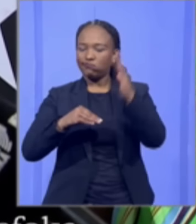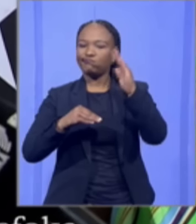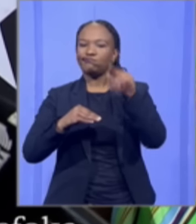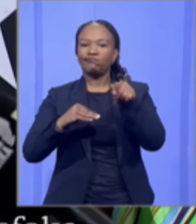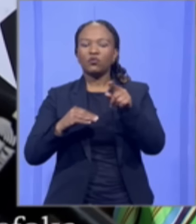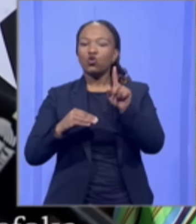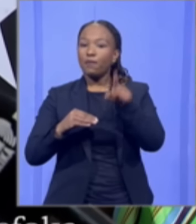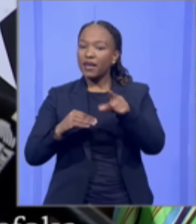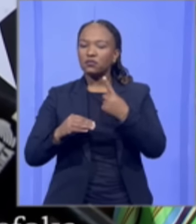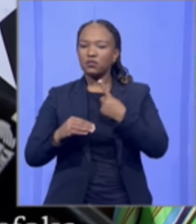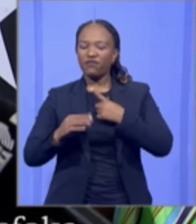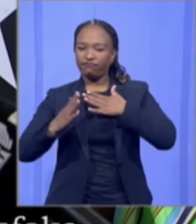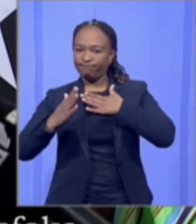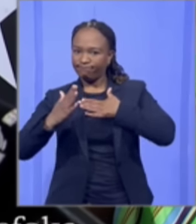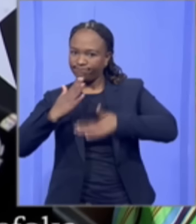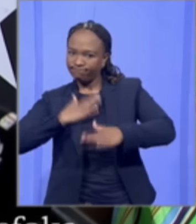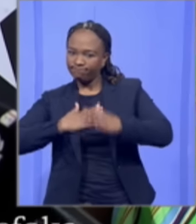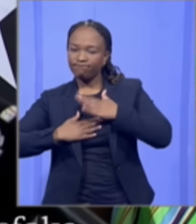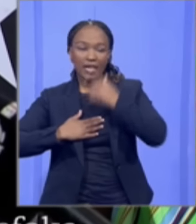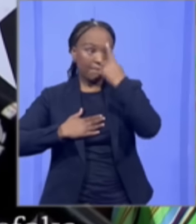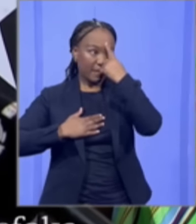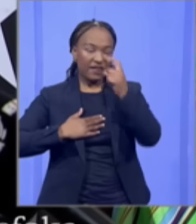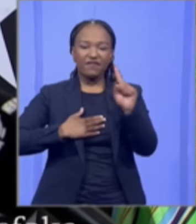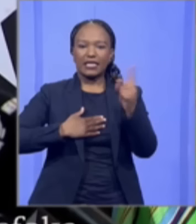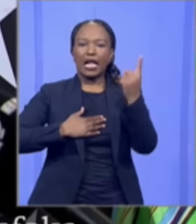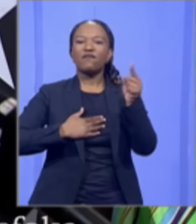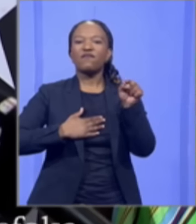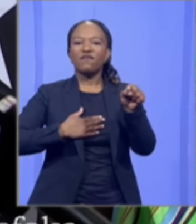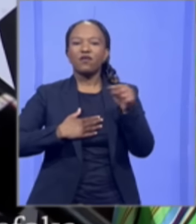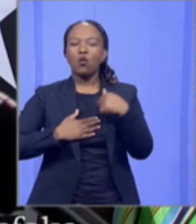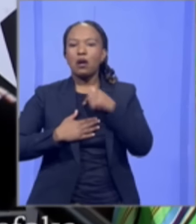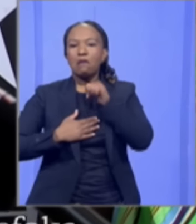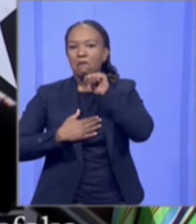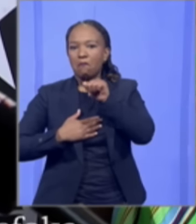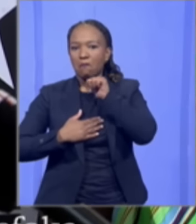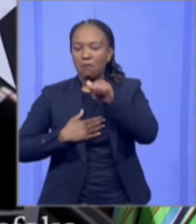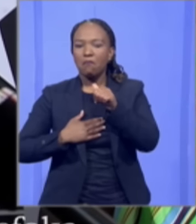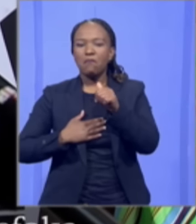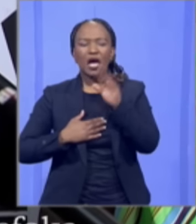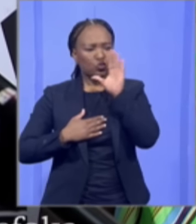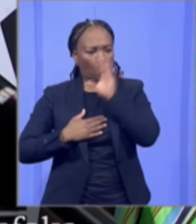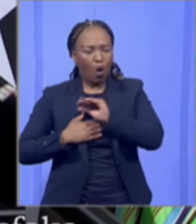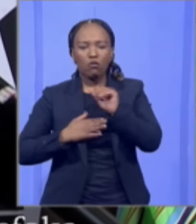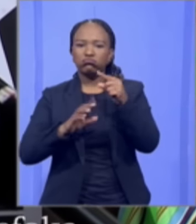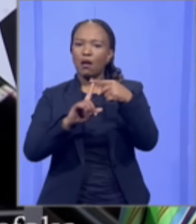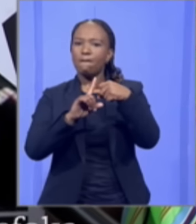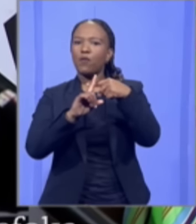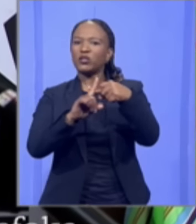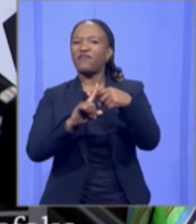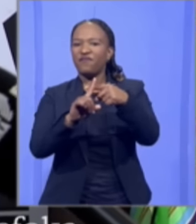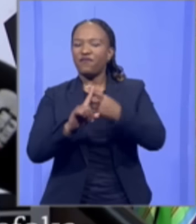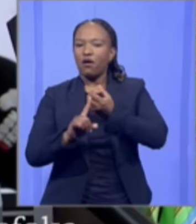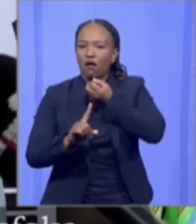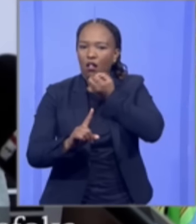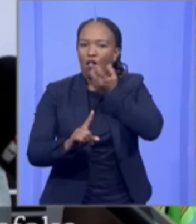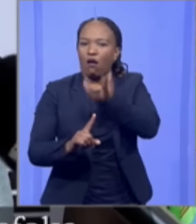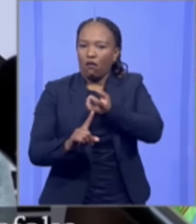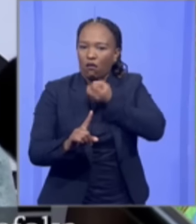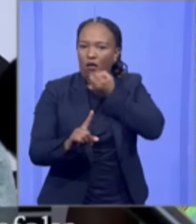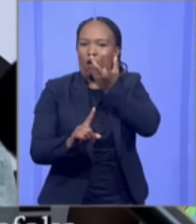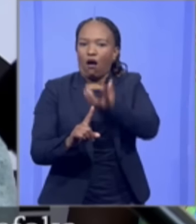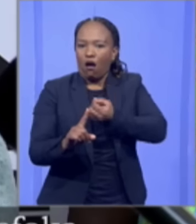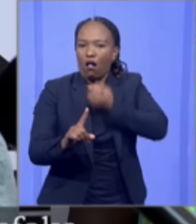believing in yourself, and, you know, manifesting, because I went there because I was manifesting and I believed in myself. So manifesting had to bring